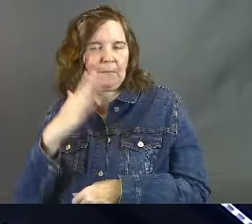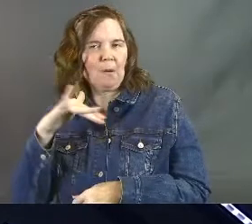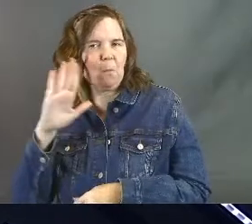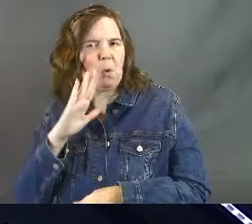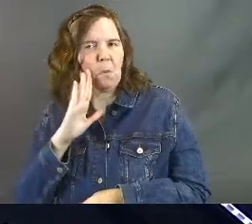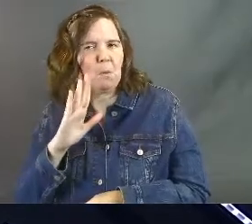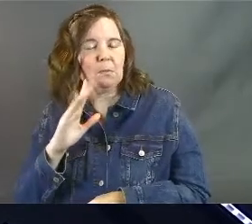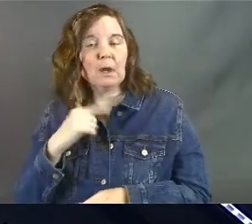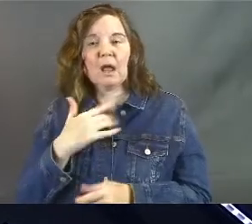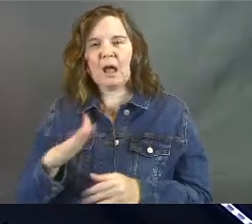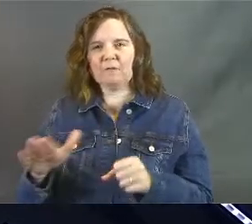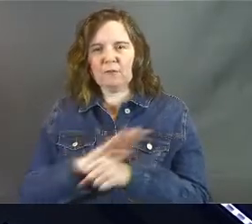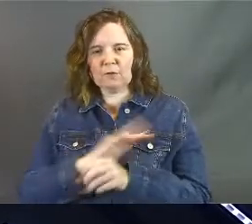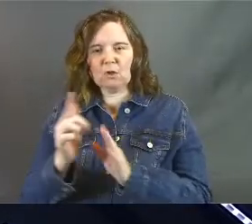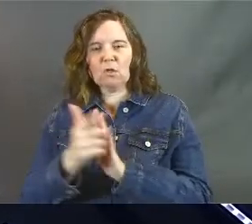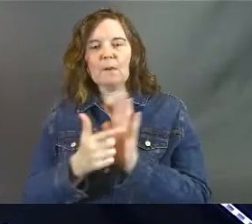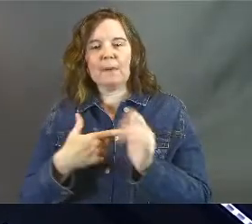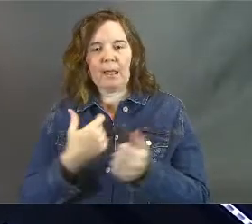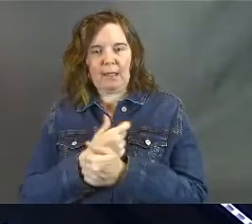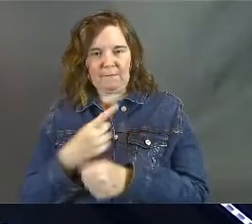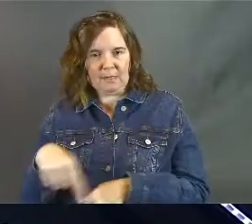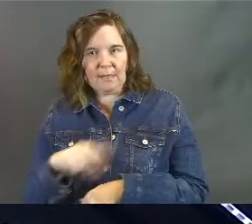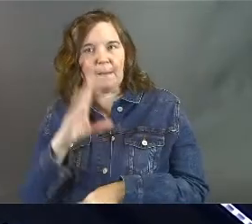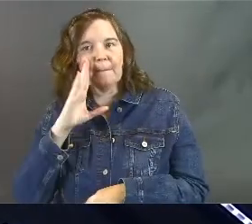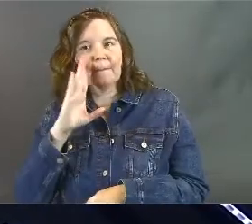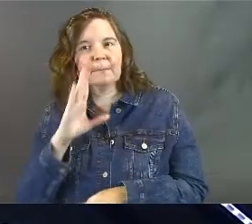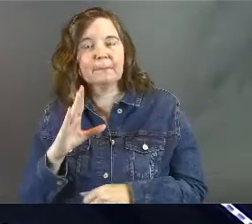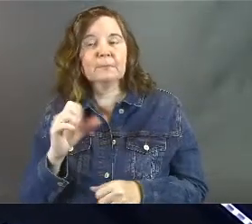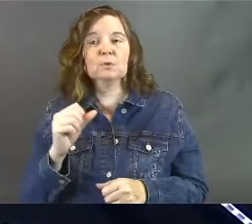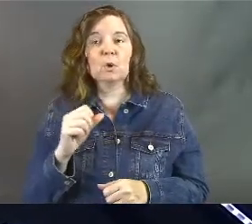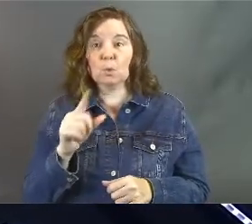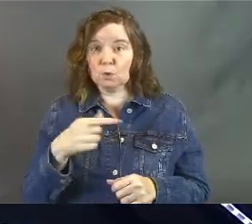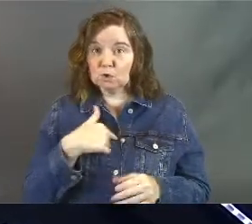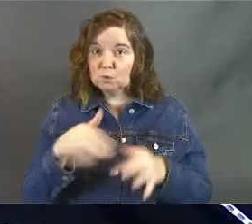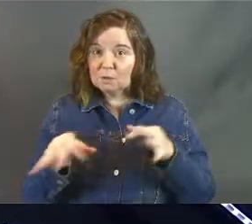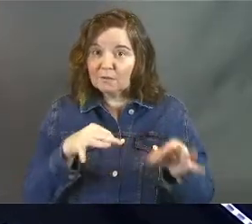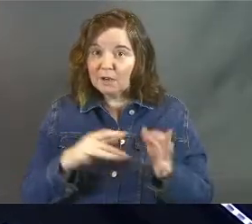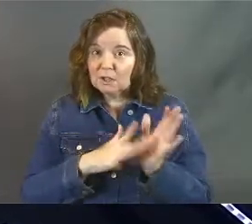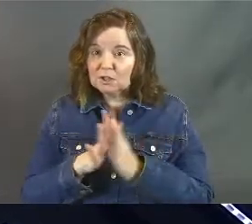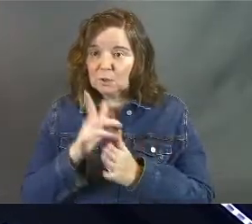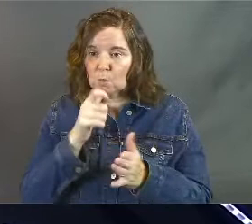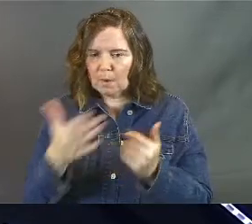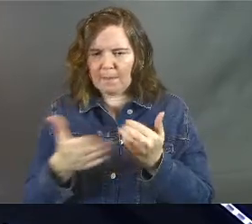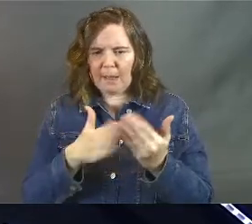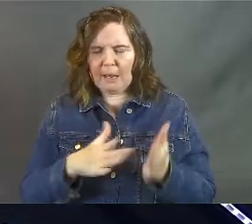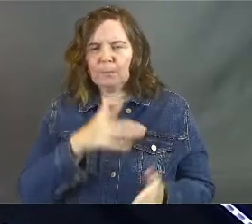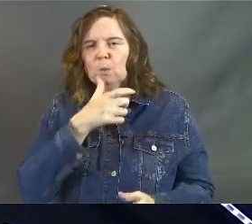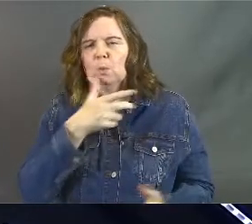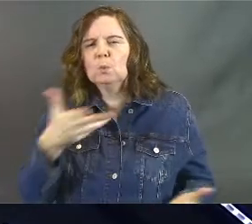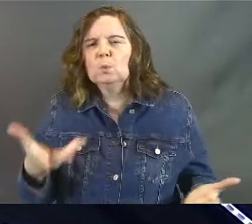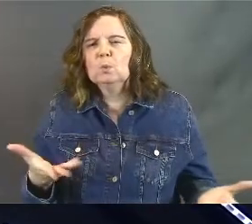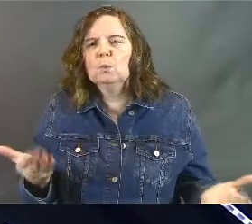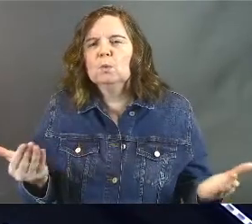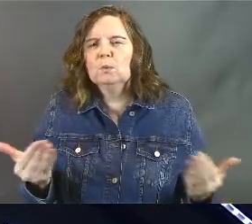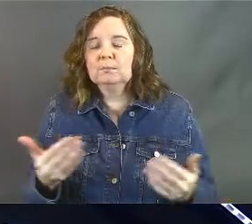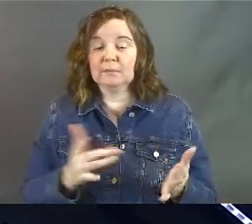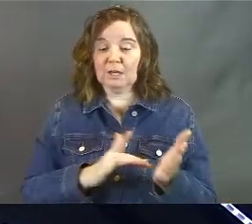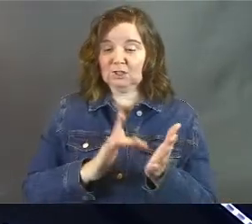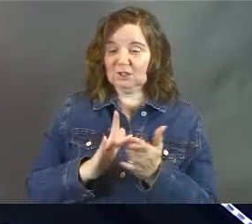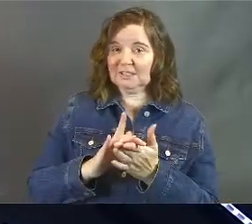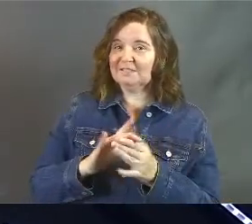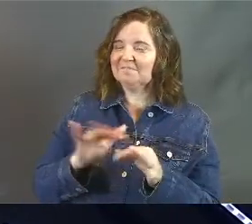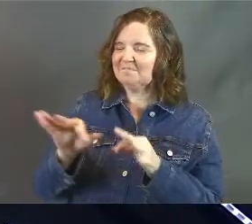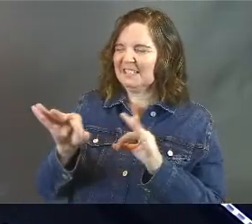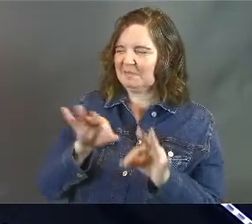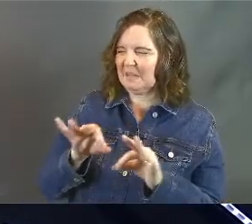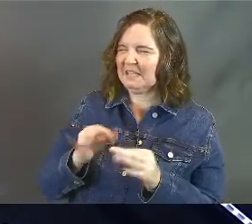God. And I'll fulfill your law by loving them. And so would you define, Jesus, who my neighbor is? And Jesus